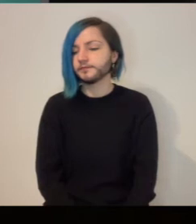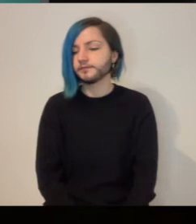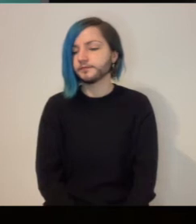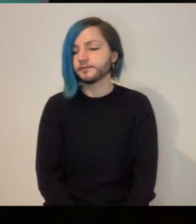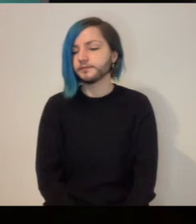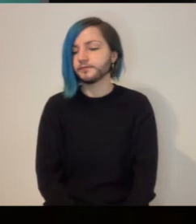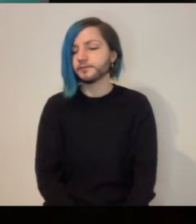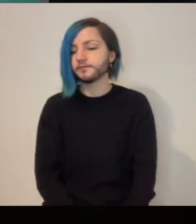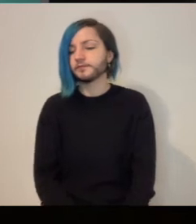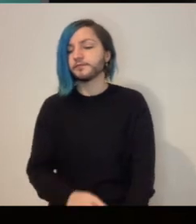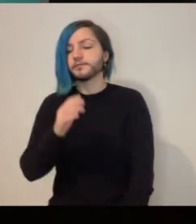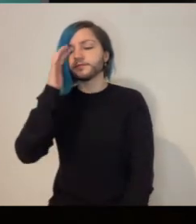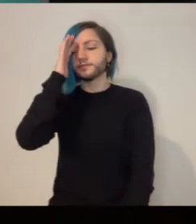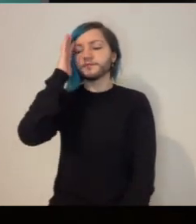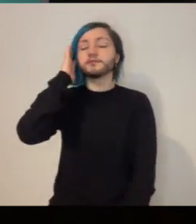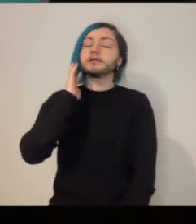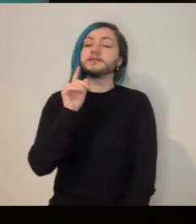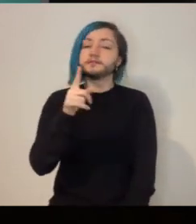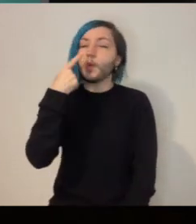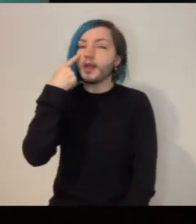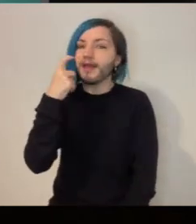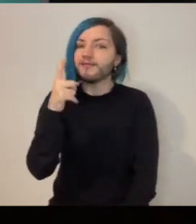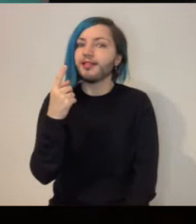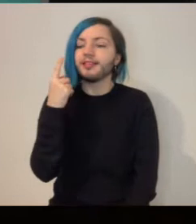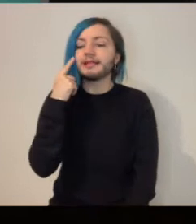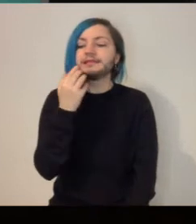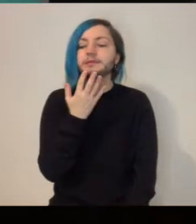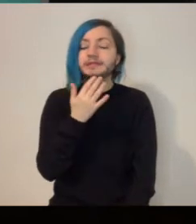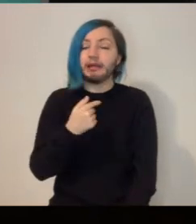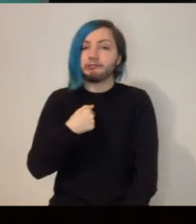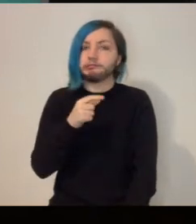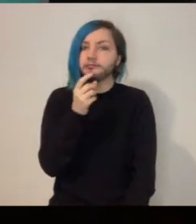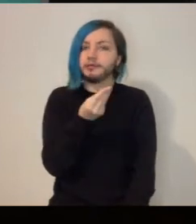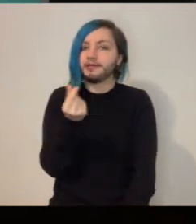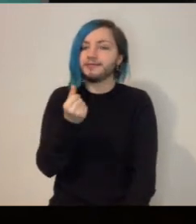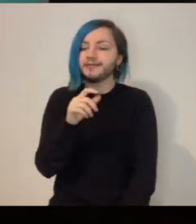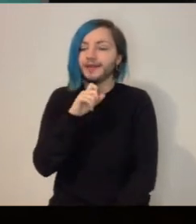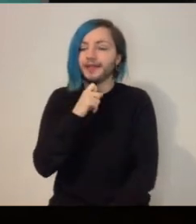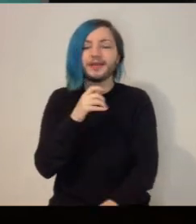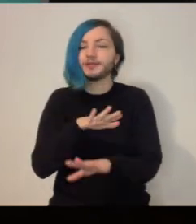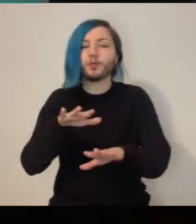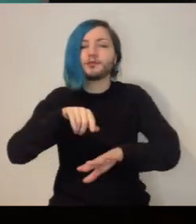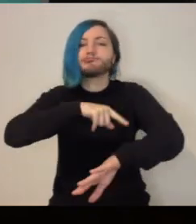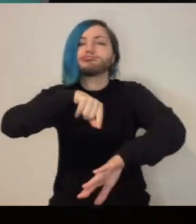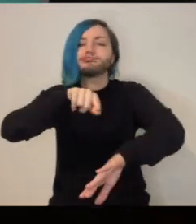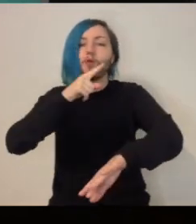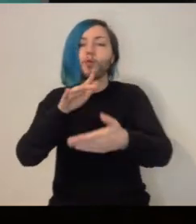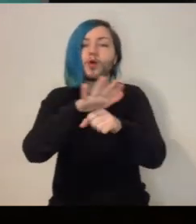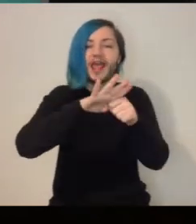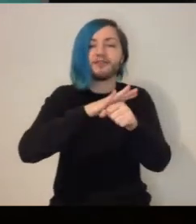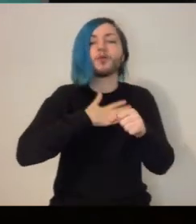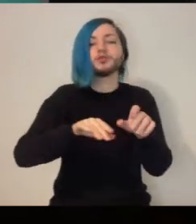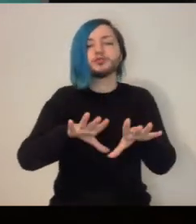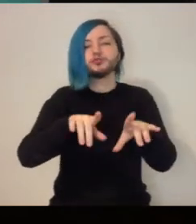About to fall foul of is to not spend too long on one section. You want to start working the